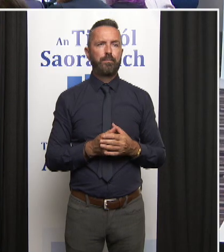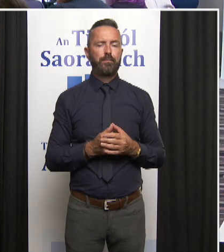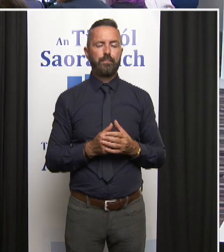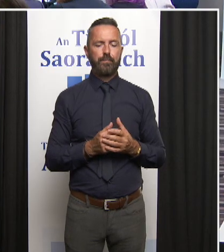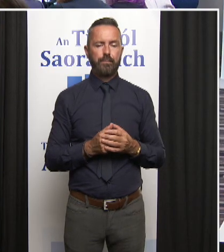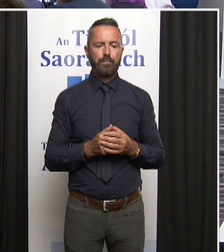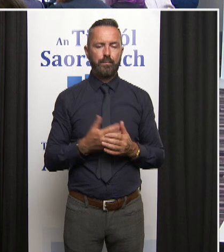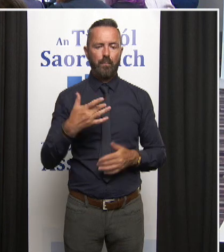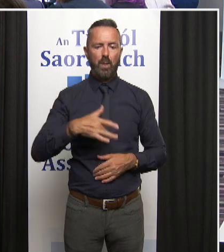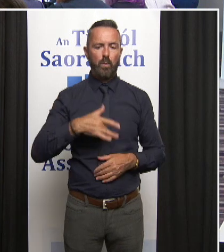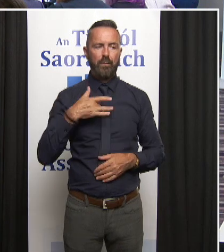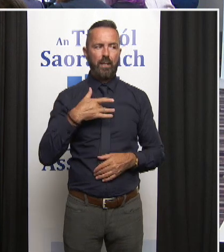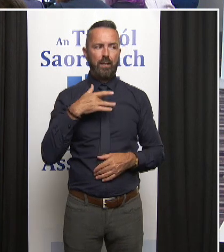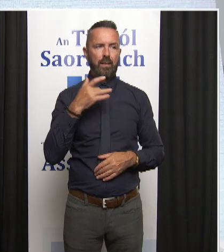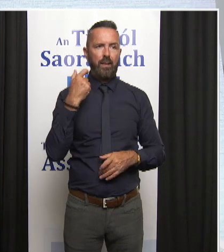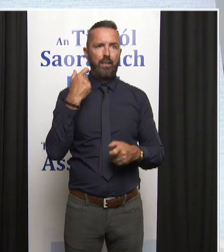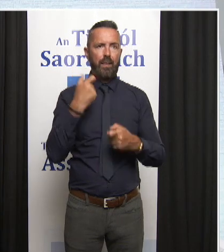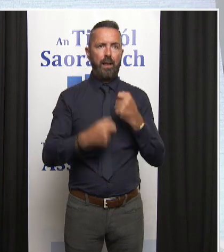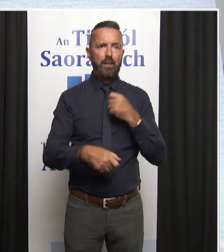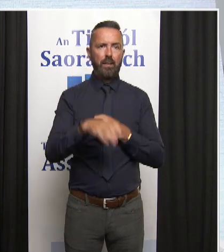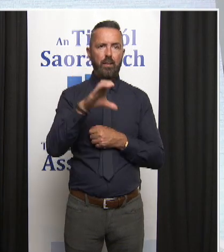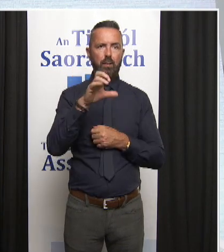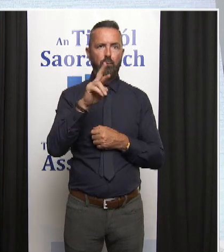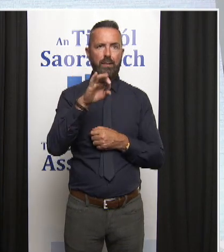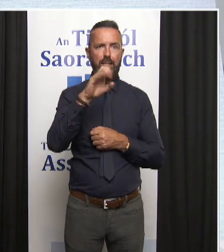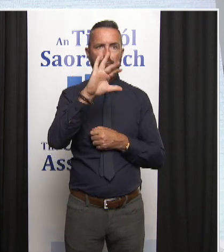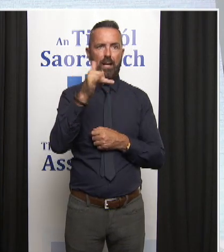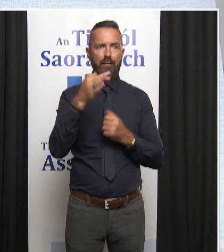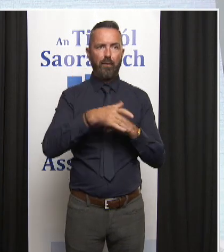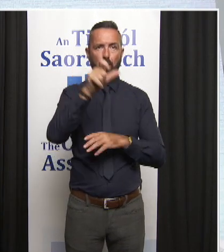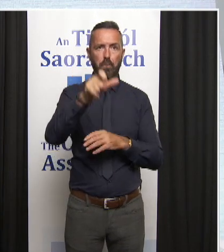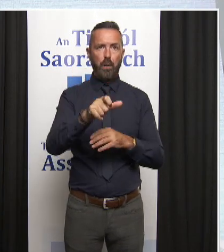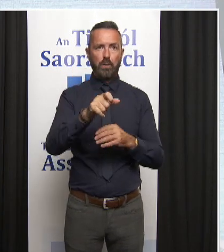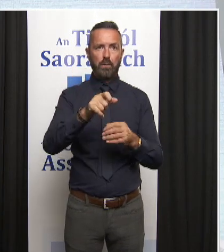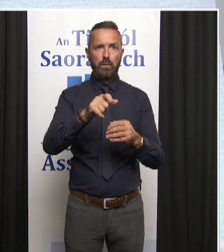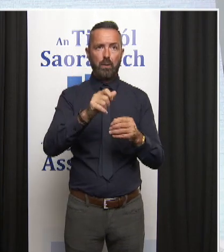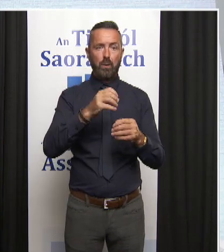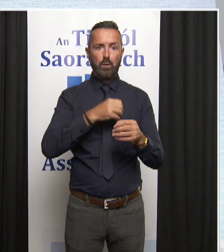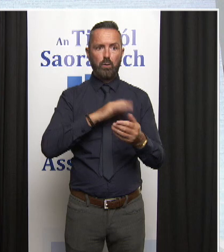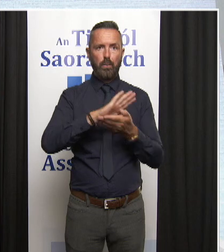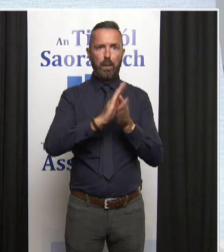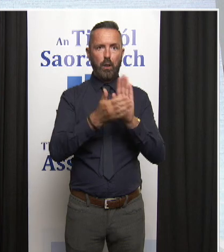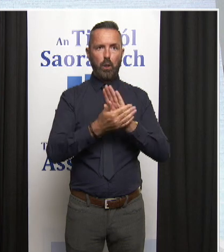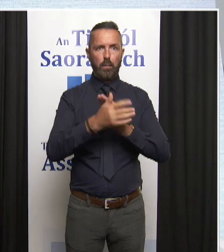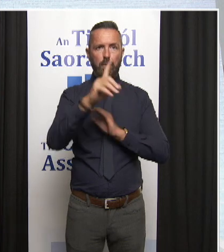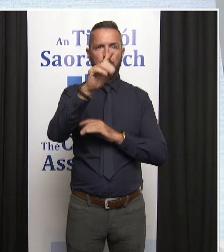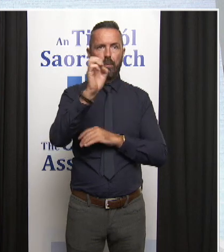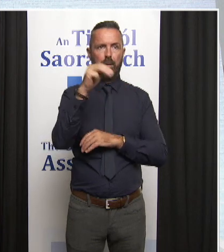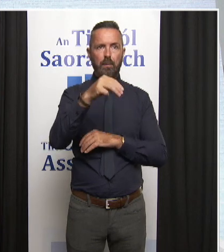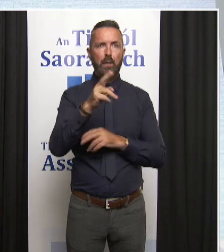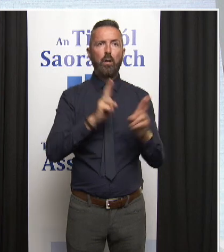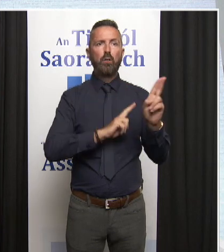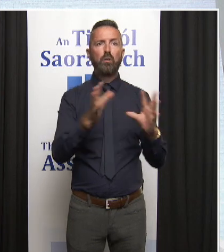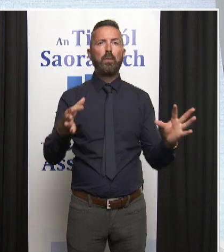We felt that the criteria for to become the DEM, or a candidate, should we say, for the DEM, should be